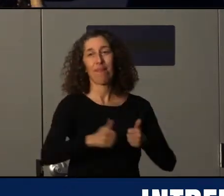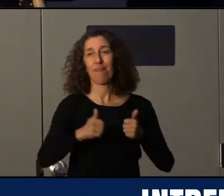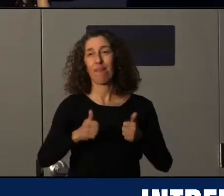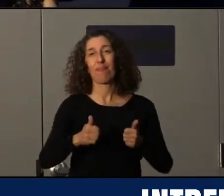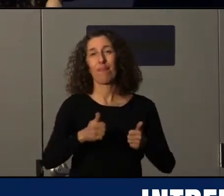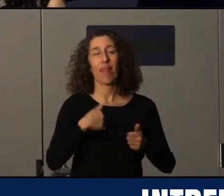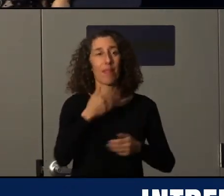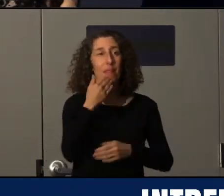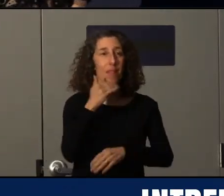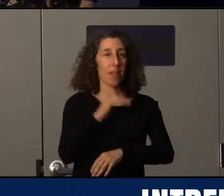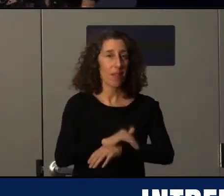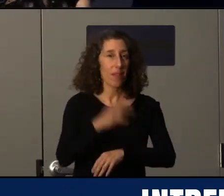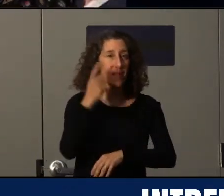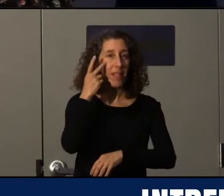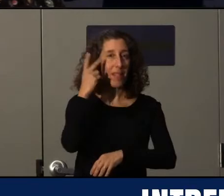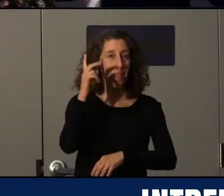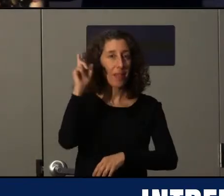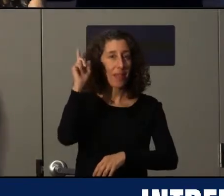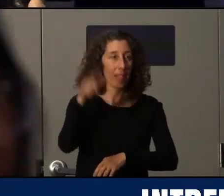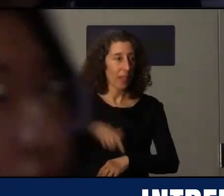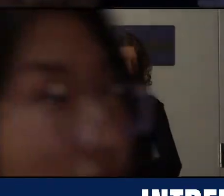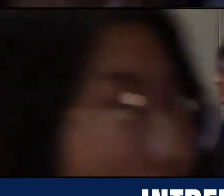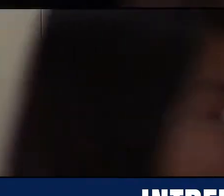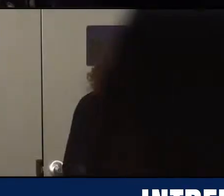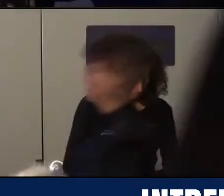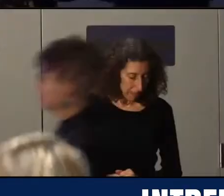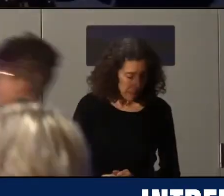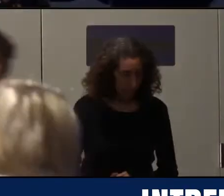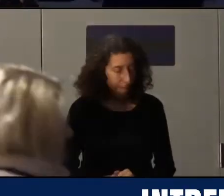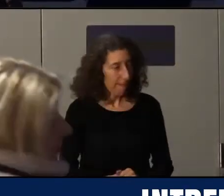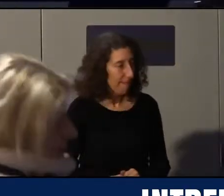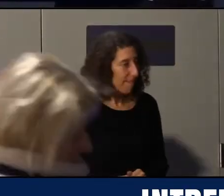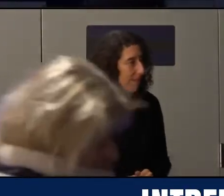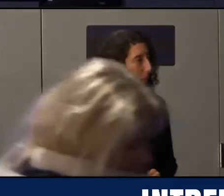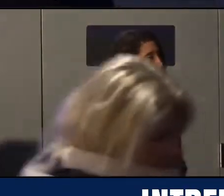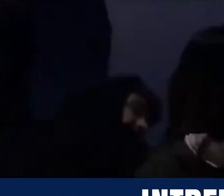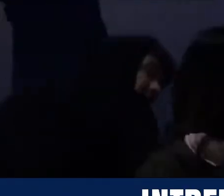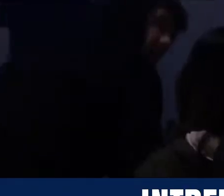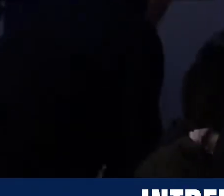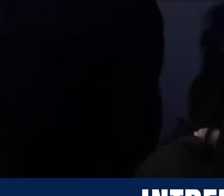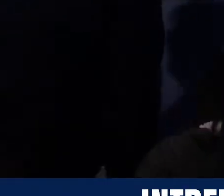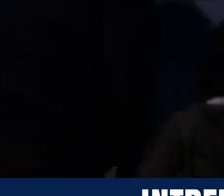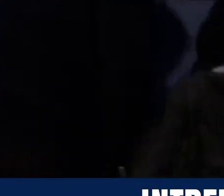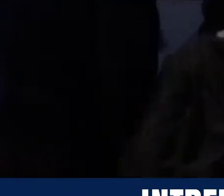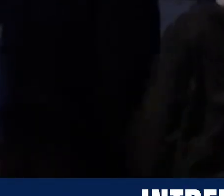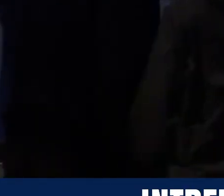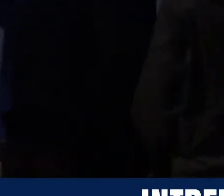great astronomy night. And we'll see you back here sometime soon.